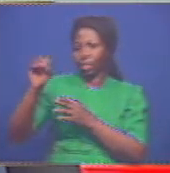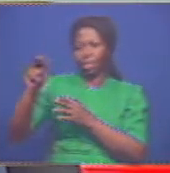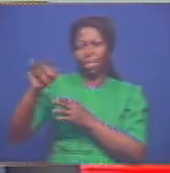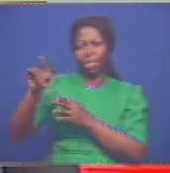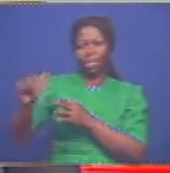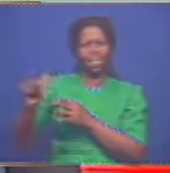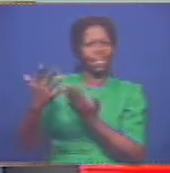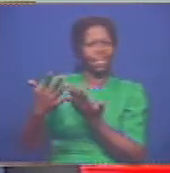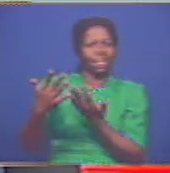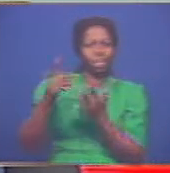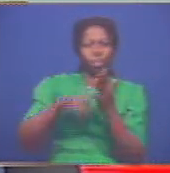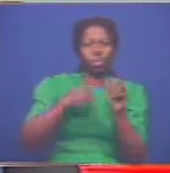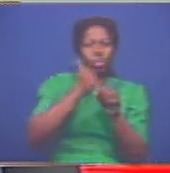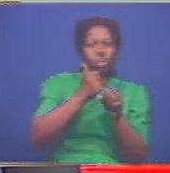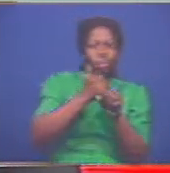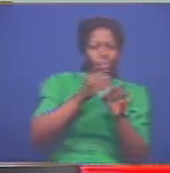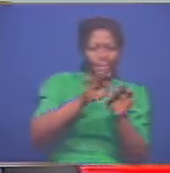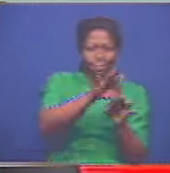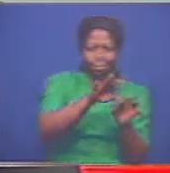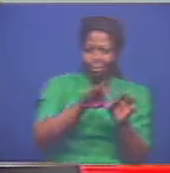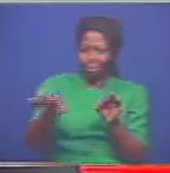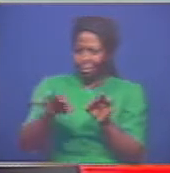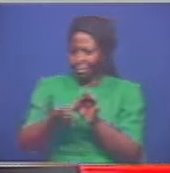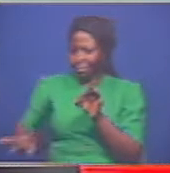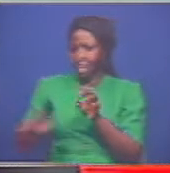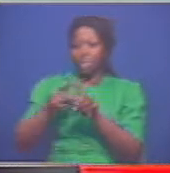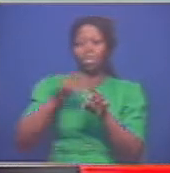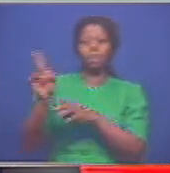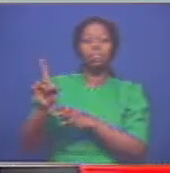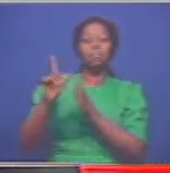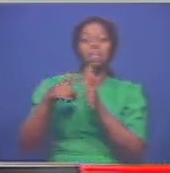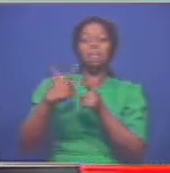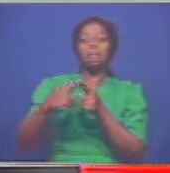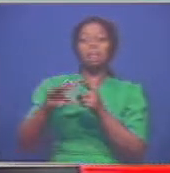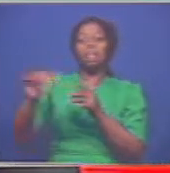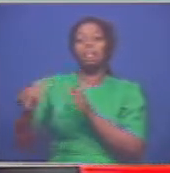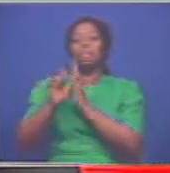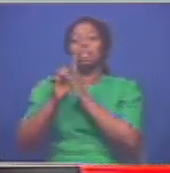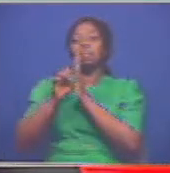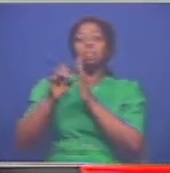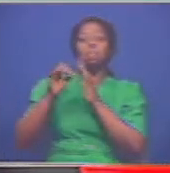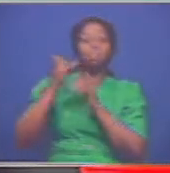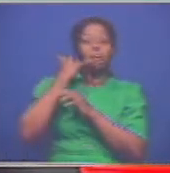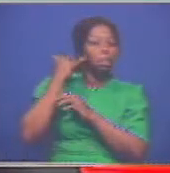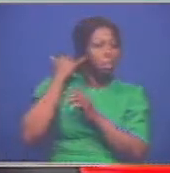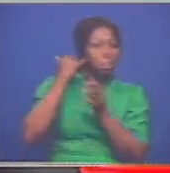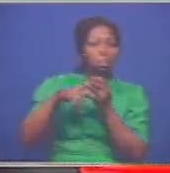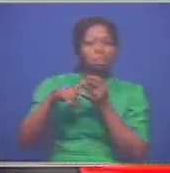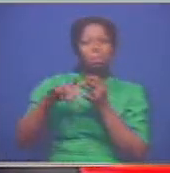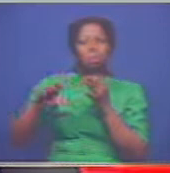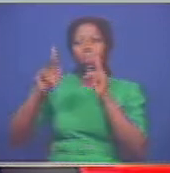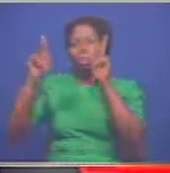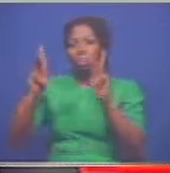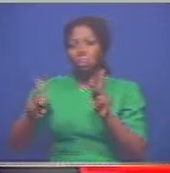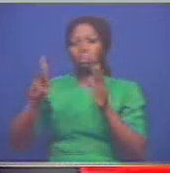you draw a radius from Nairobi. Mm. Then maybe cities like Nakuru, Kisumu and Mombasa, you can do 50 kilometers. Mm.